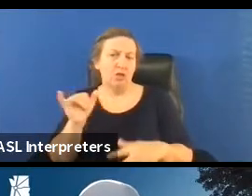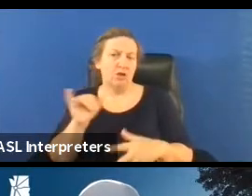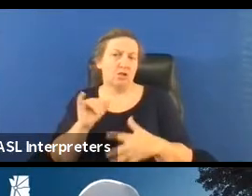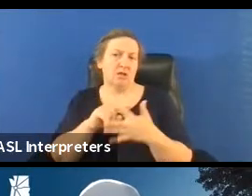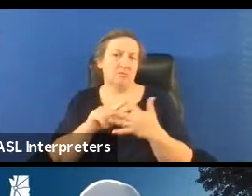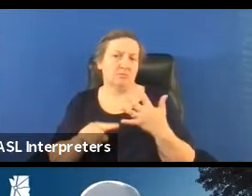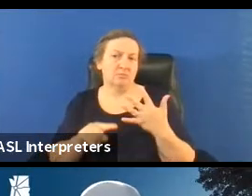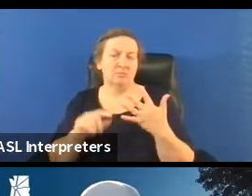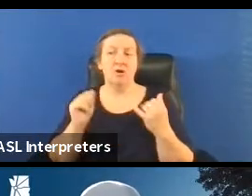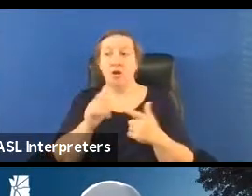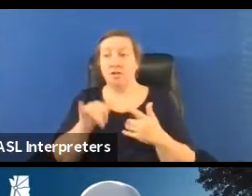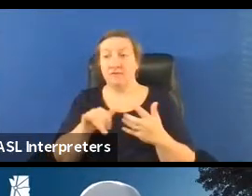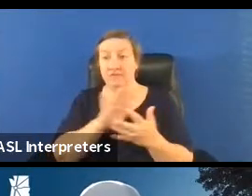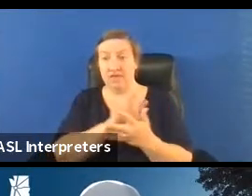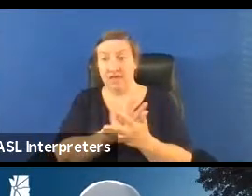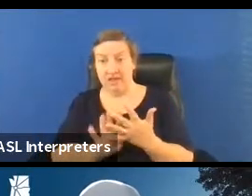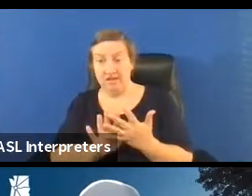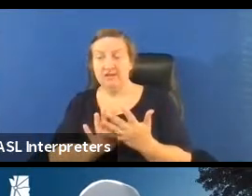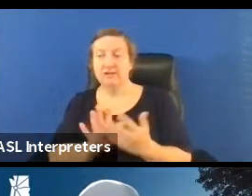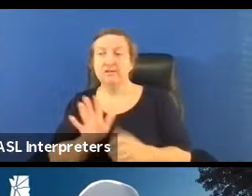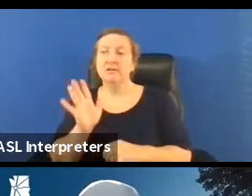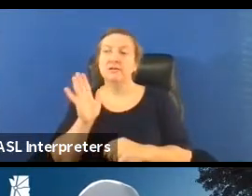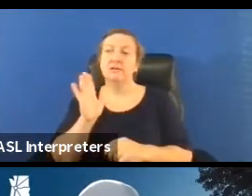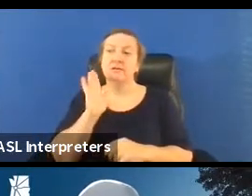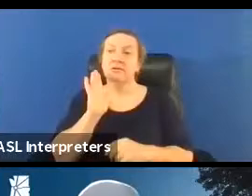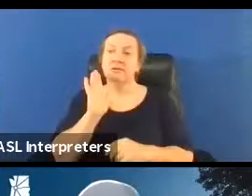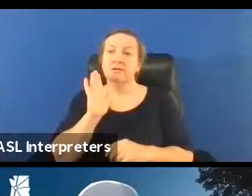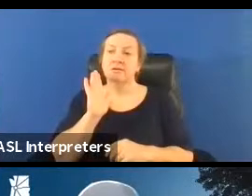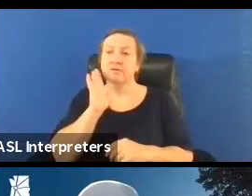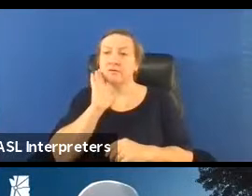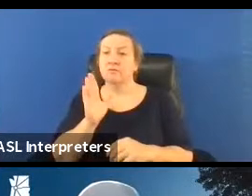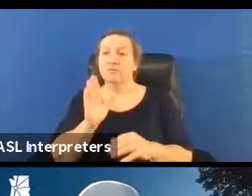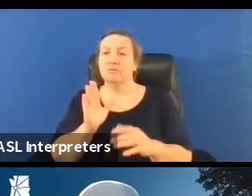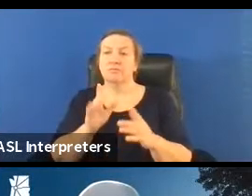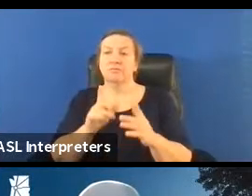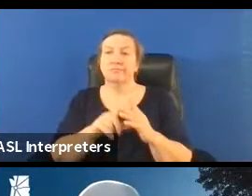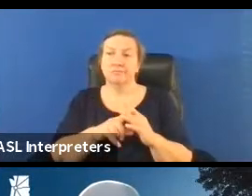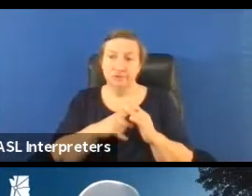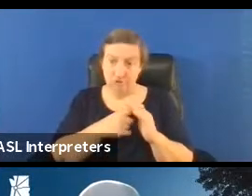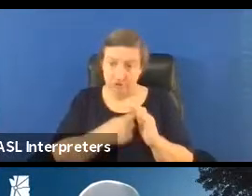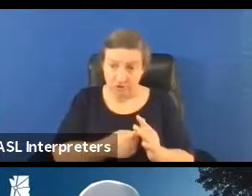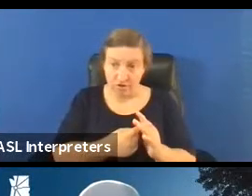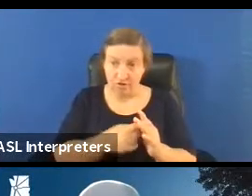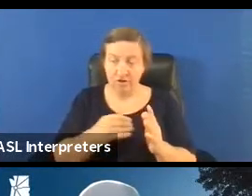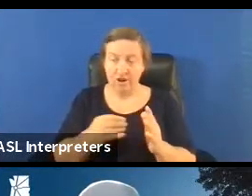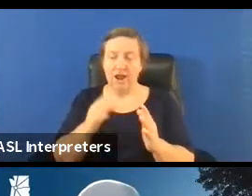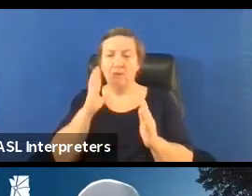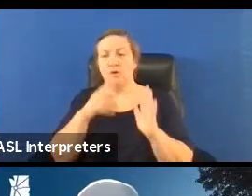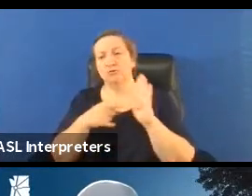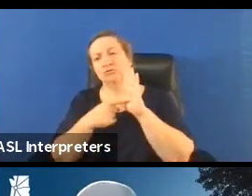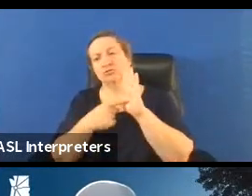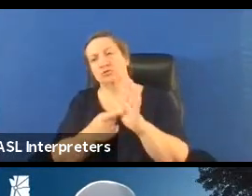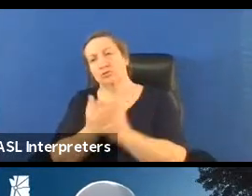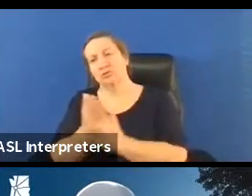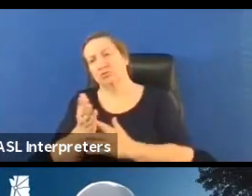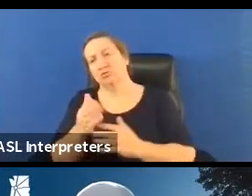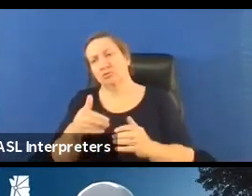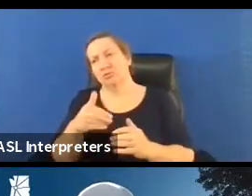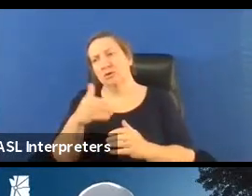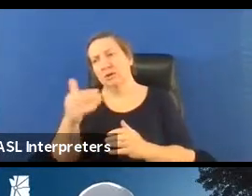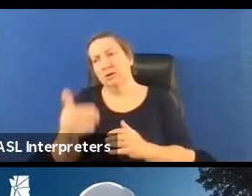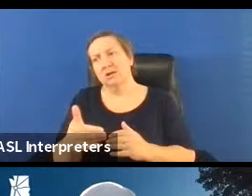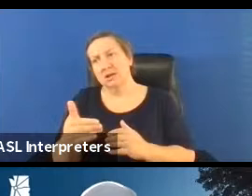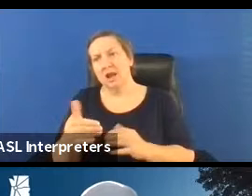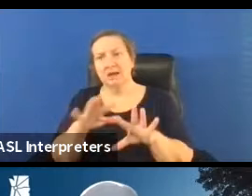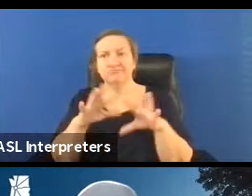things are going to be, they're going to start, and they're going to be reflected in that next tranche